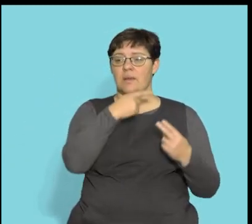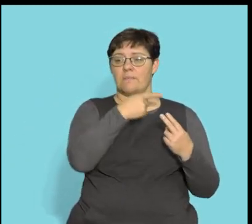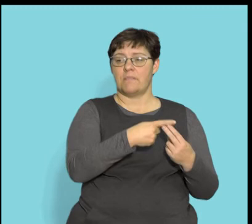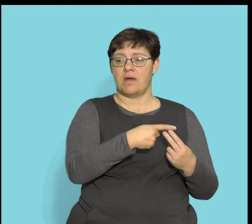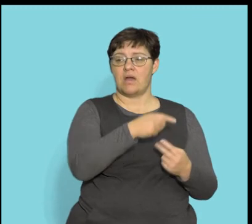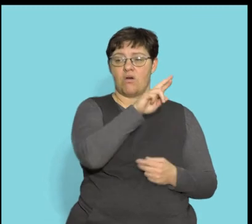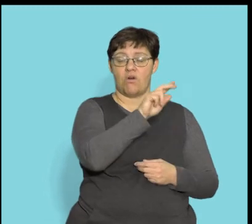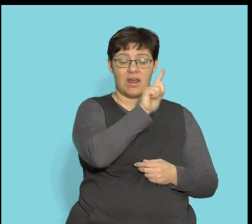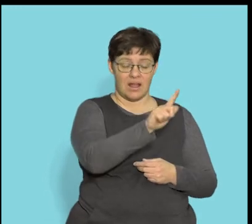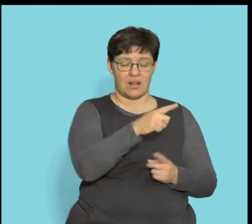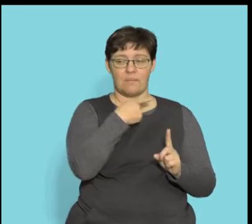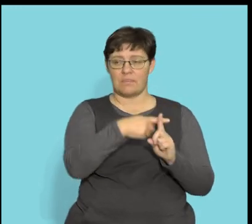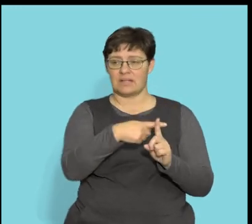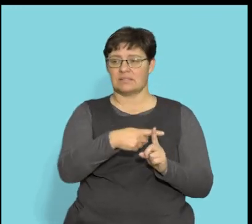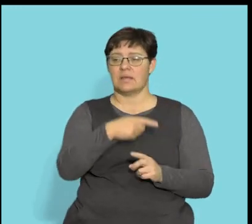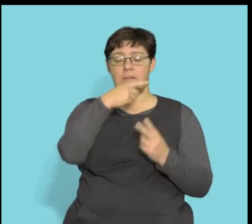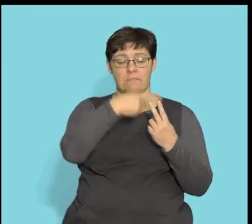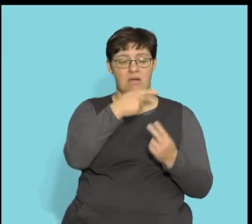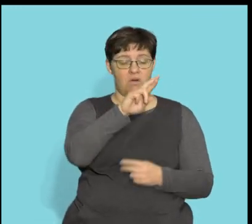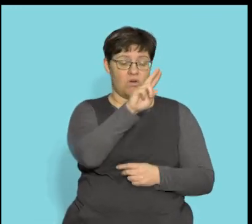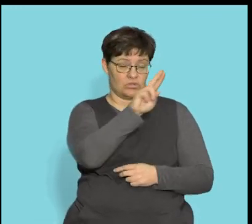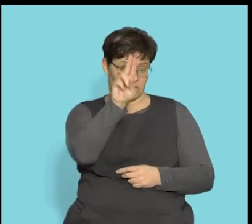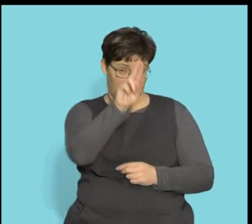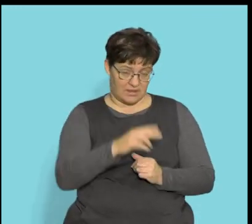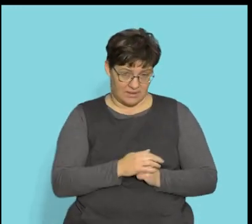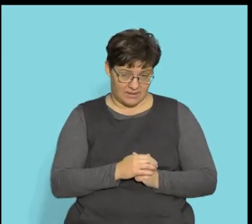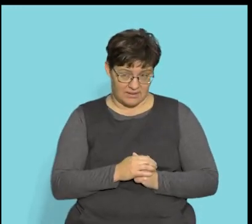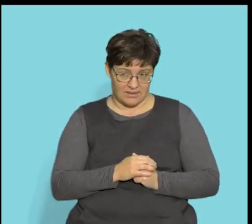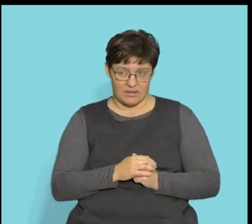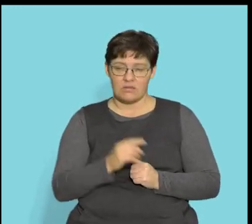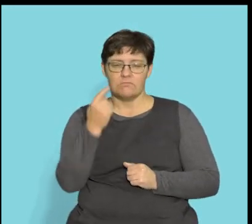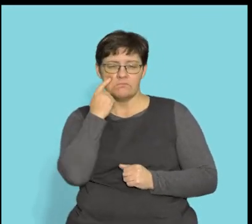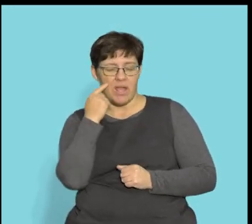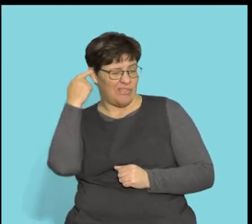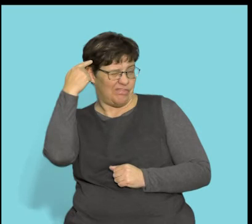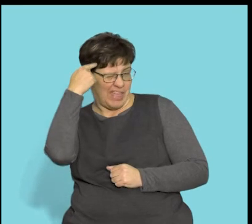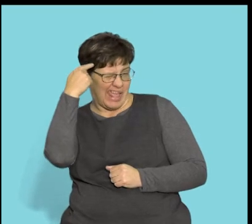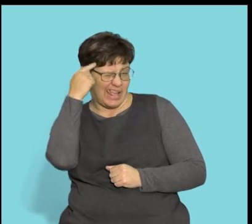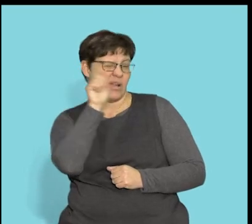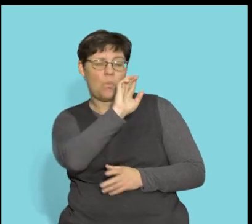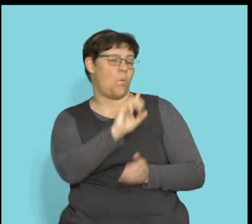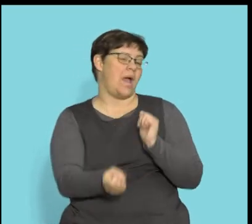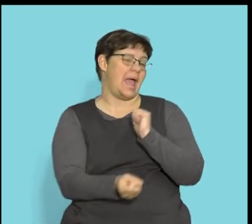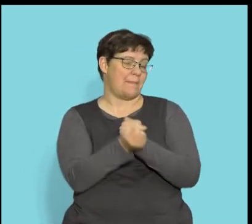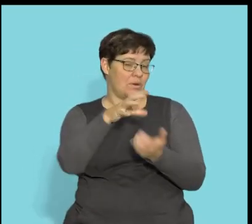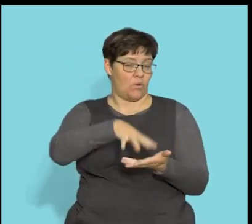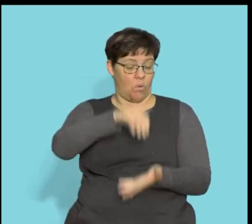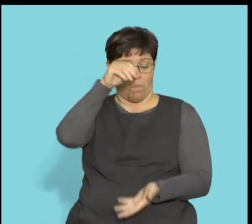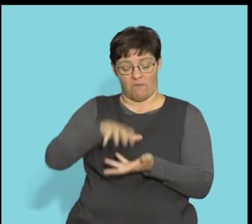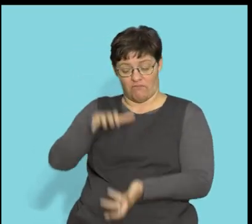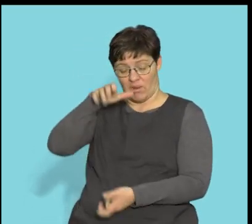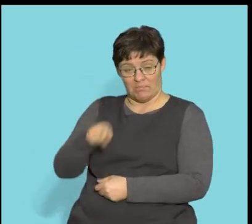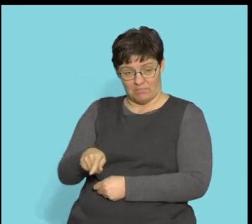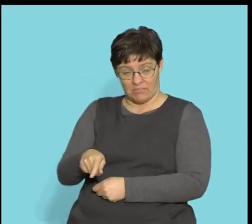pi r length plus pi r squared. So we are now going to predict what happens to the volume of the